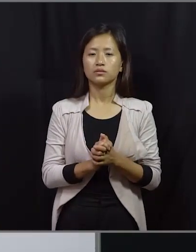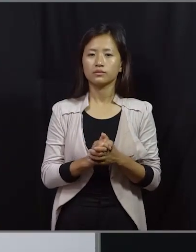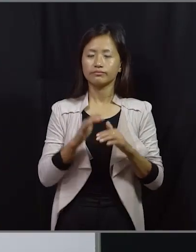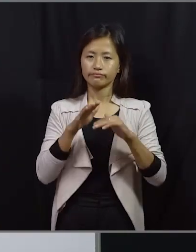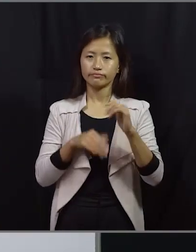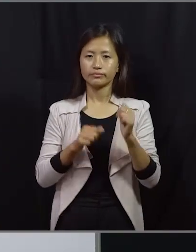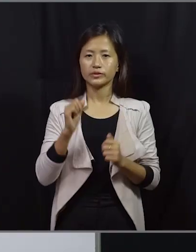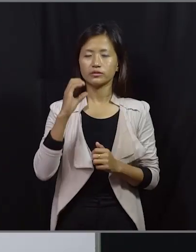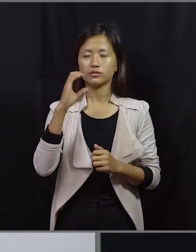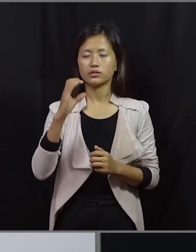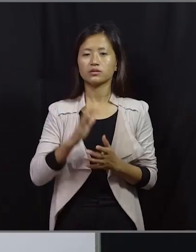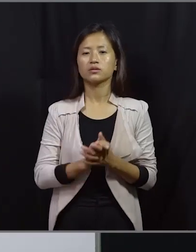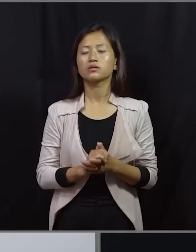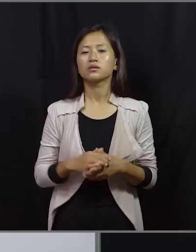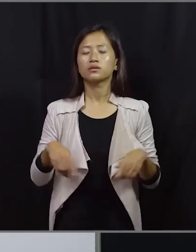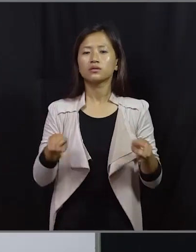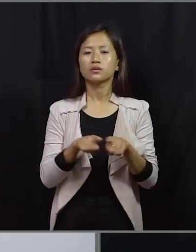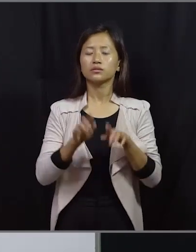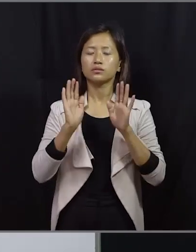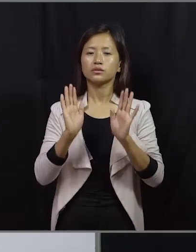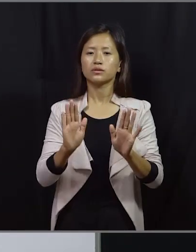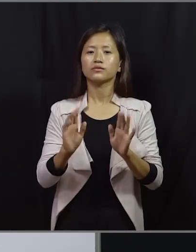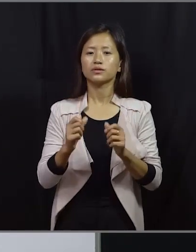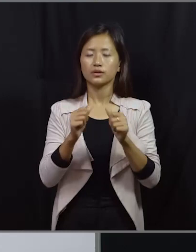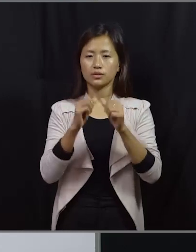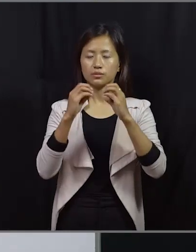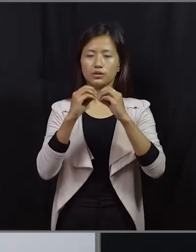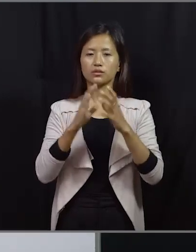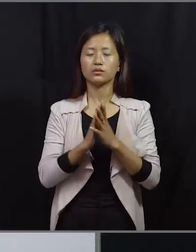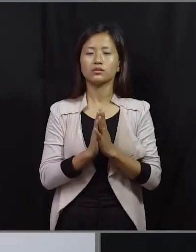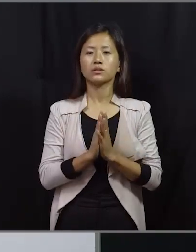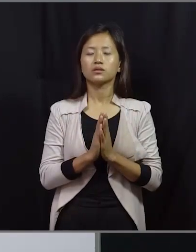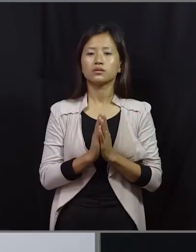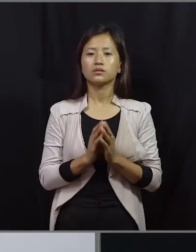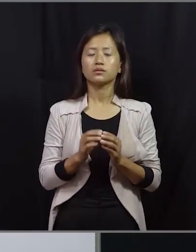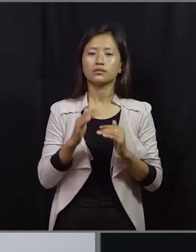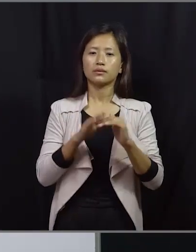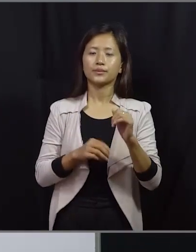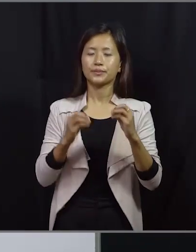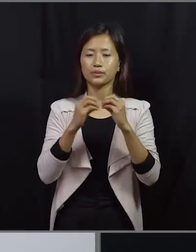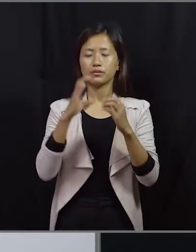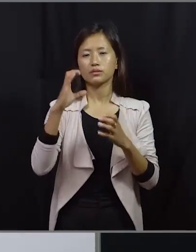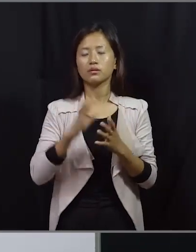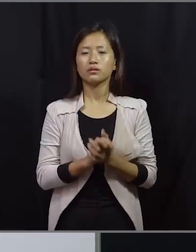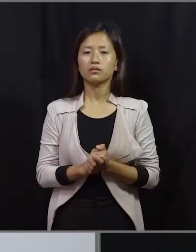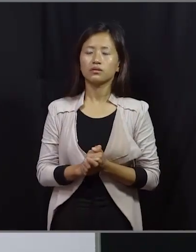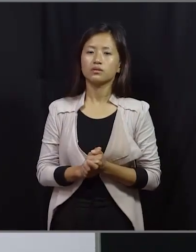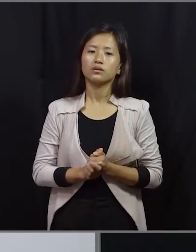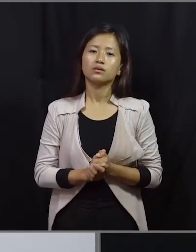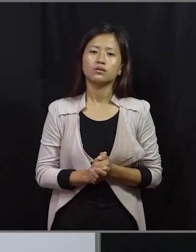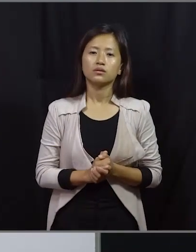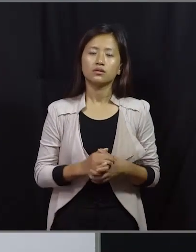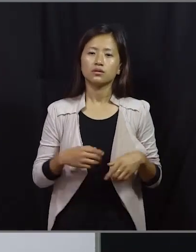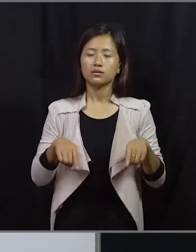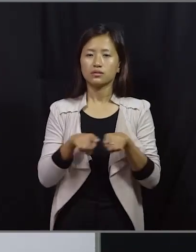C, and we have AB, right? And then BC is also a subset,